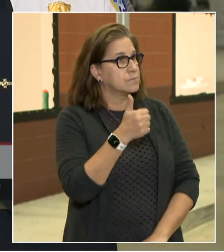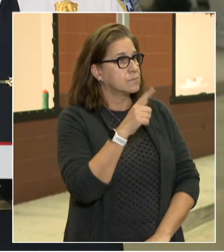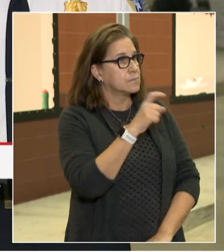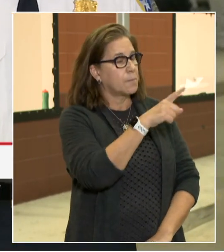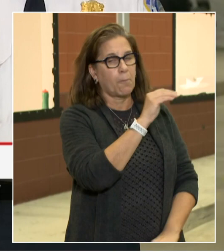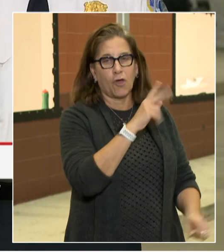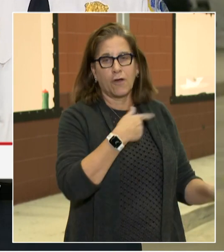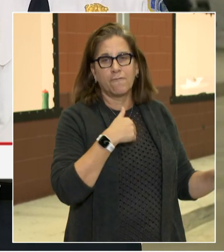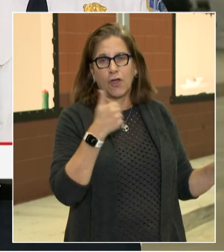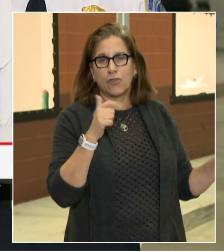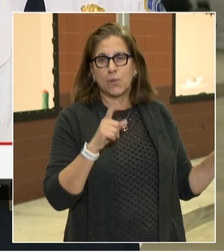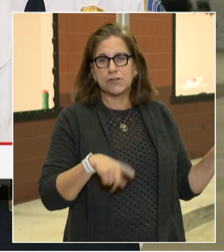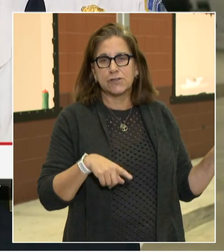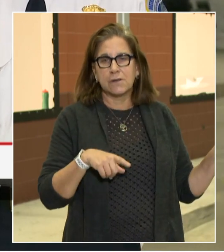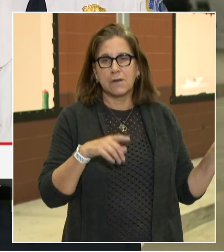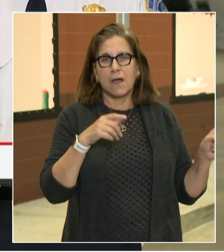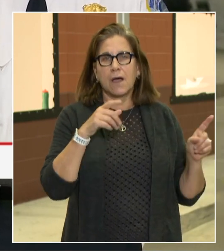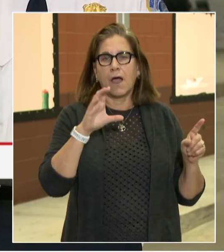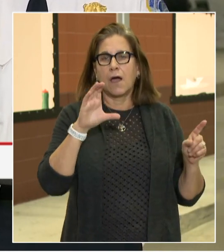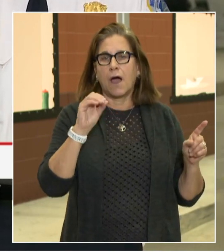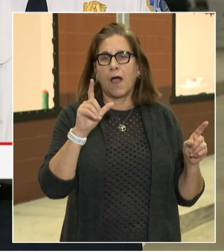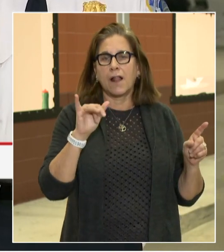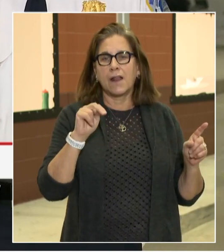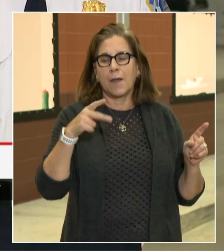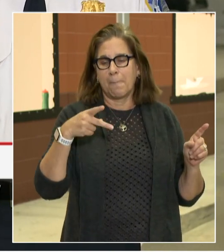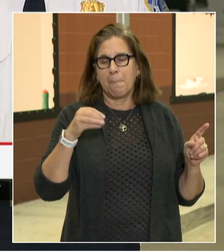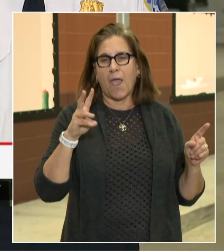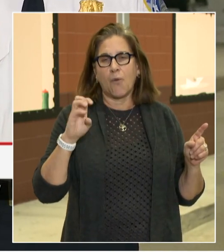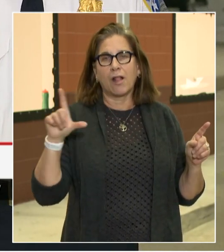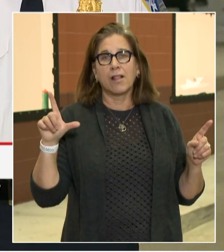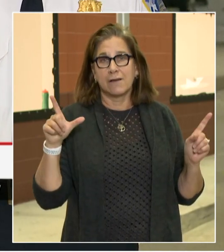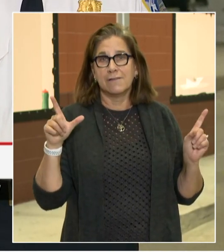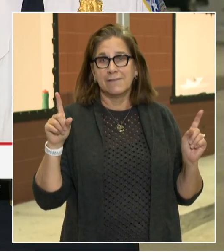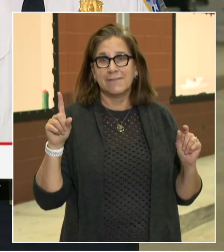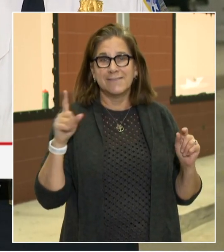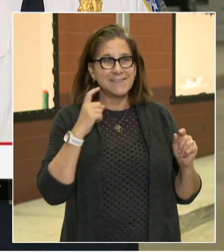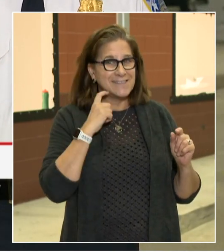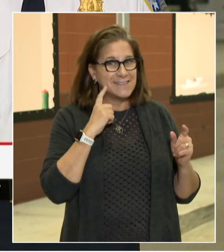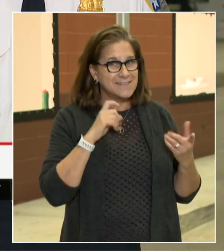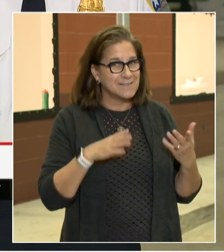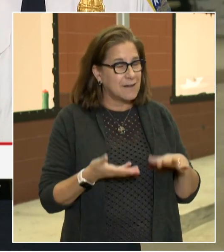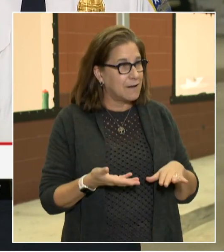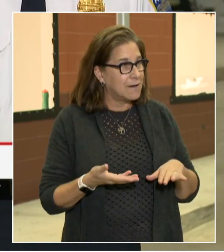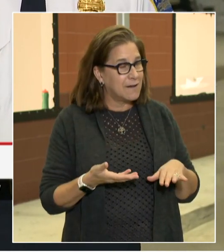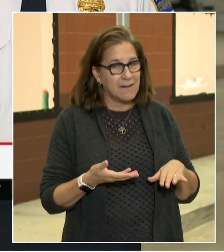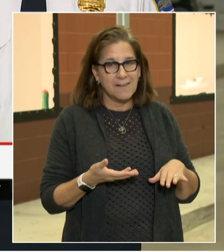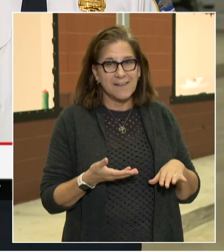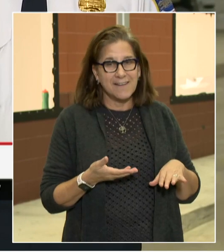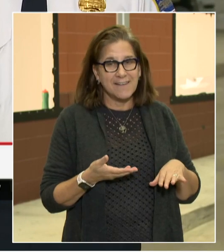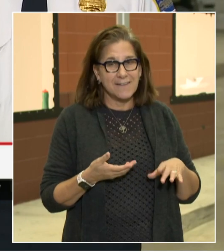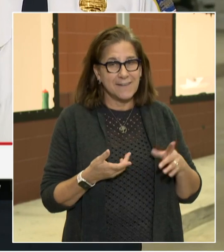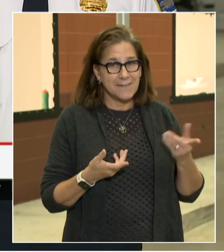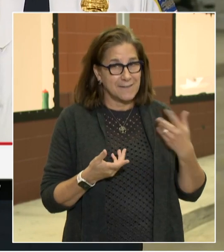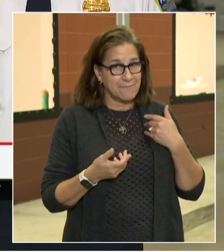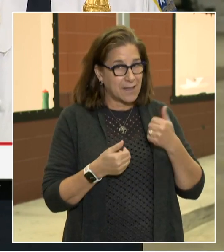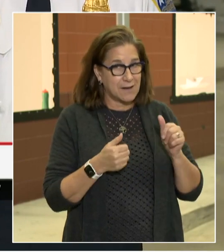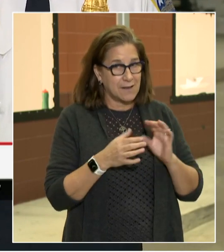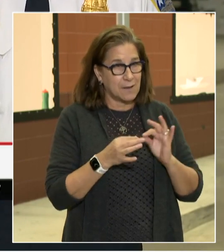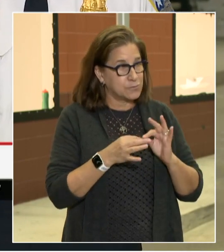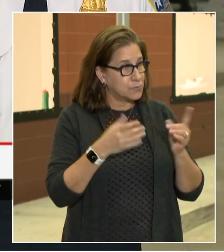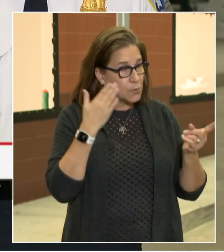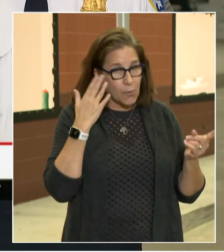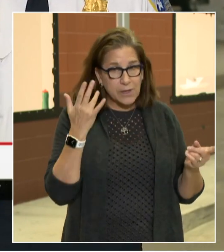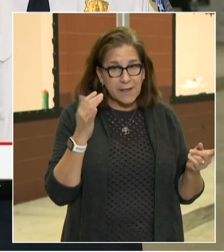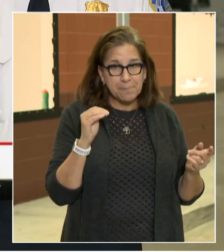and I don't know what your relationship with him was, if either of you knew him or had worked with him in the past. Well, thank you for that, Mark,